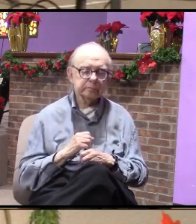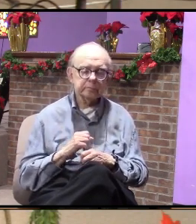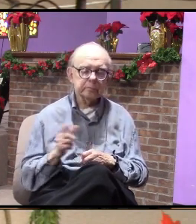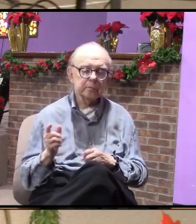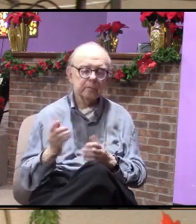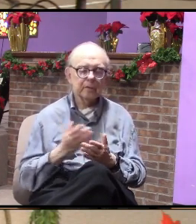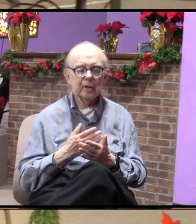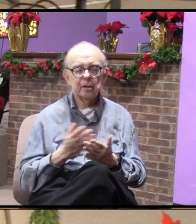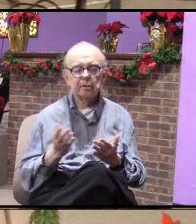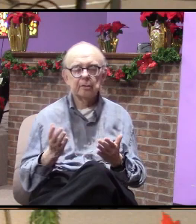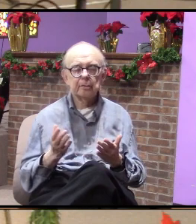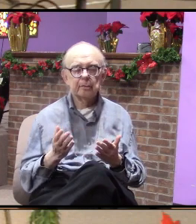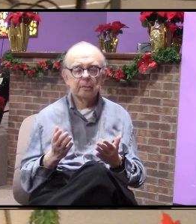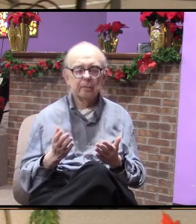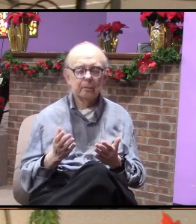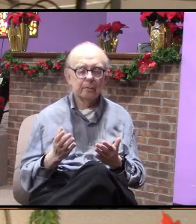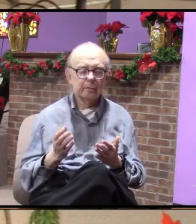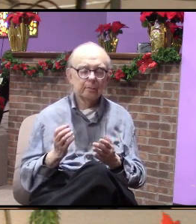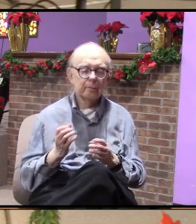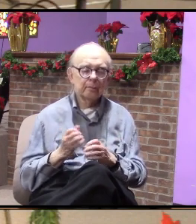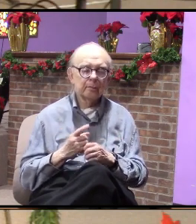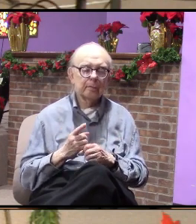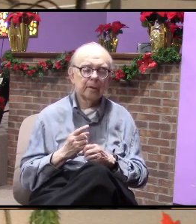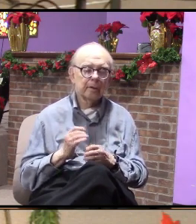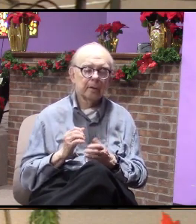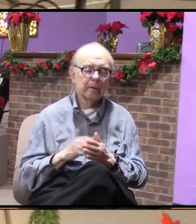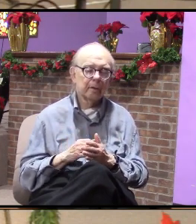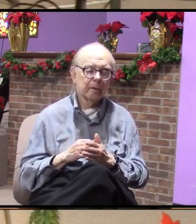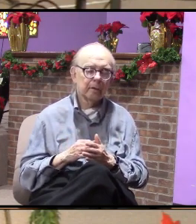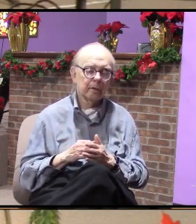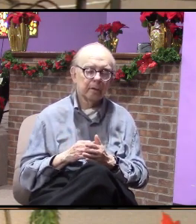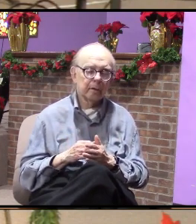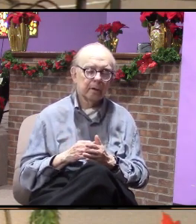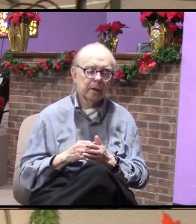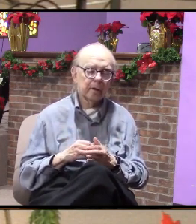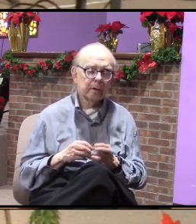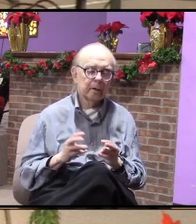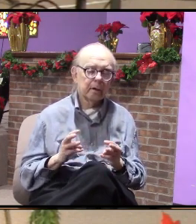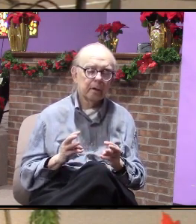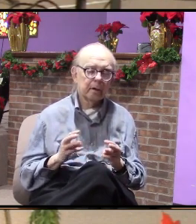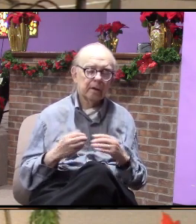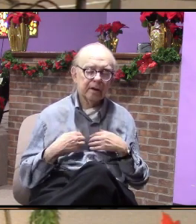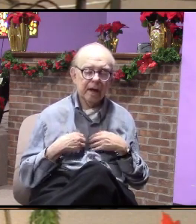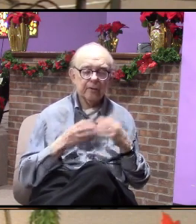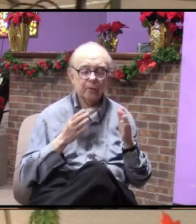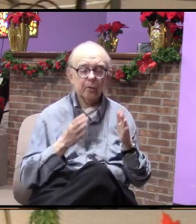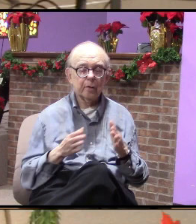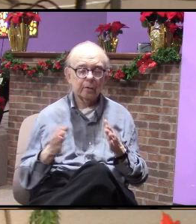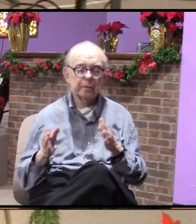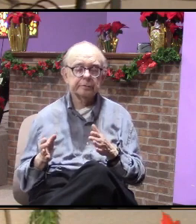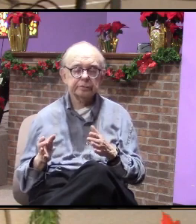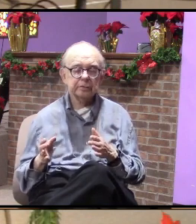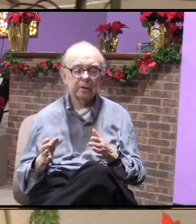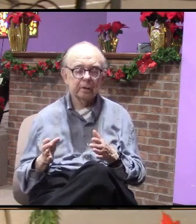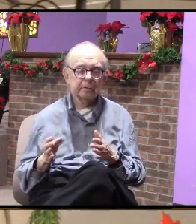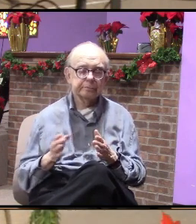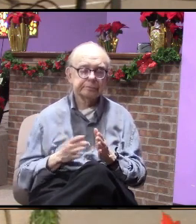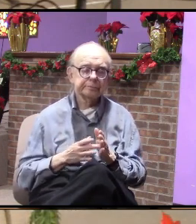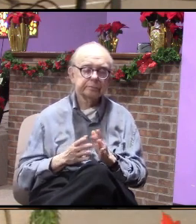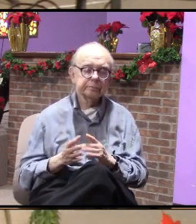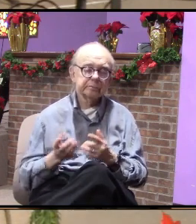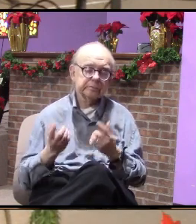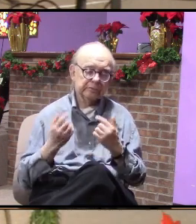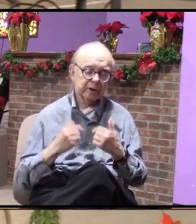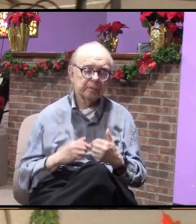this, and He created it in a fashion to have order. And so Jesus comes